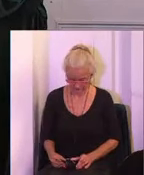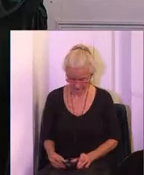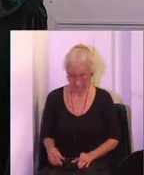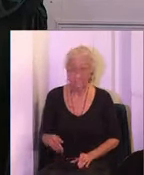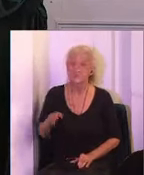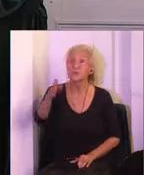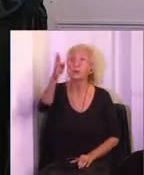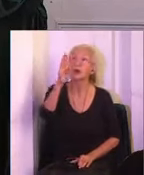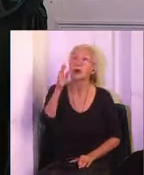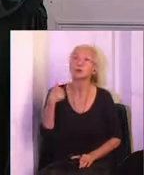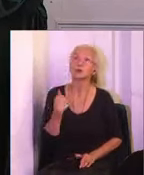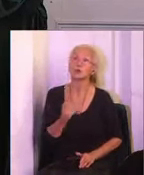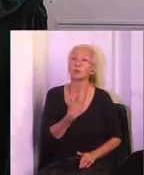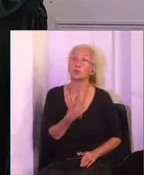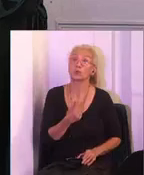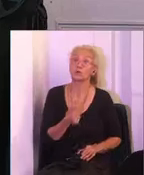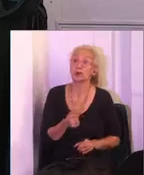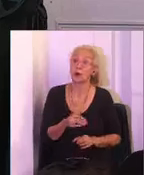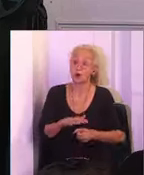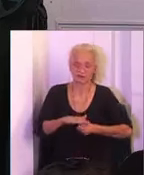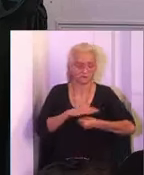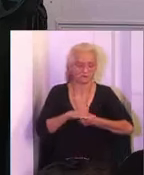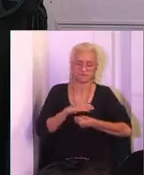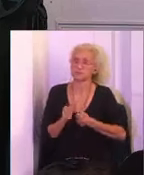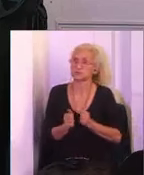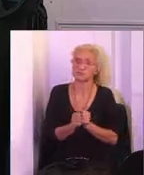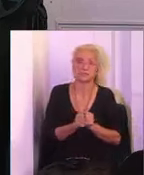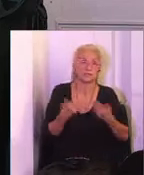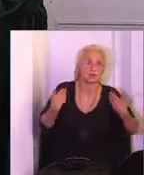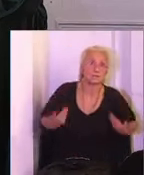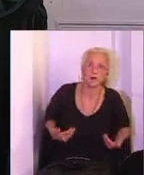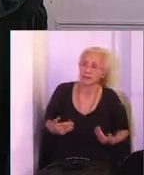God, we are filled in body, heart, and soul.